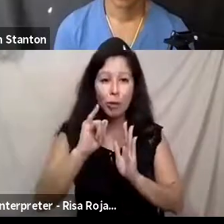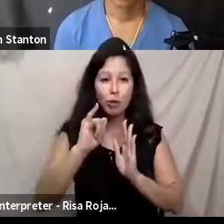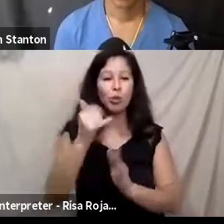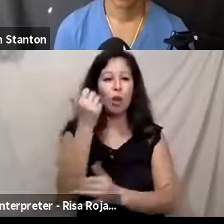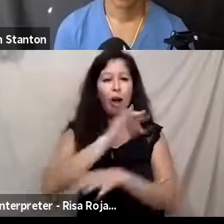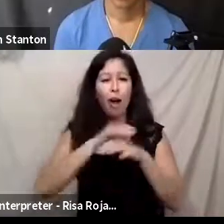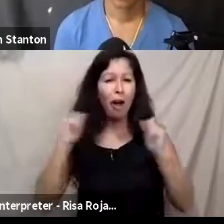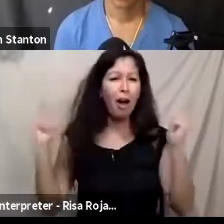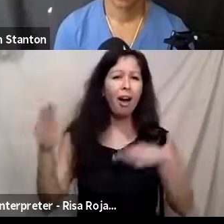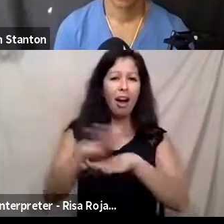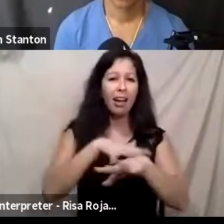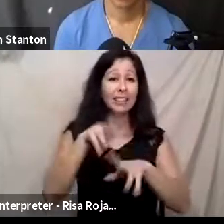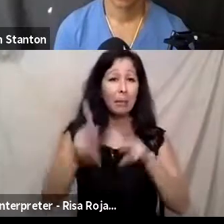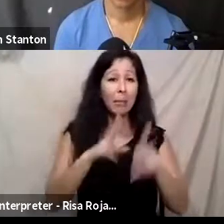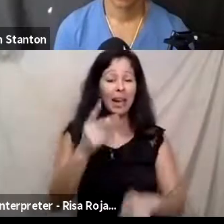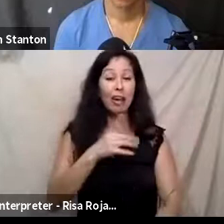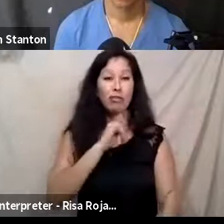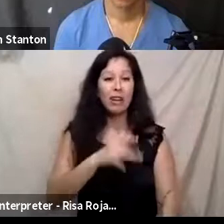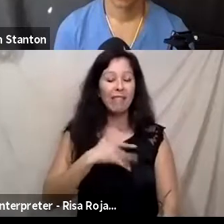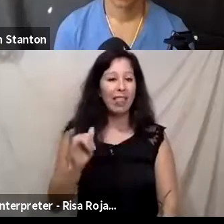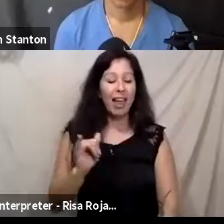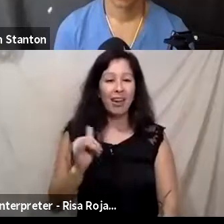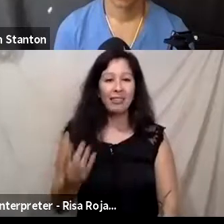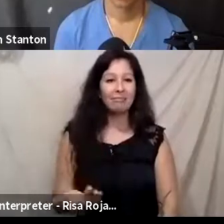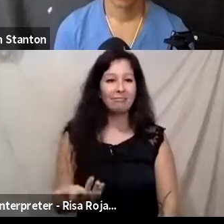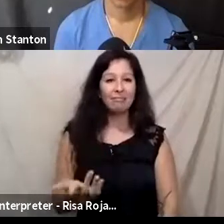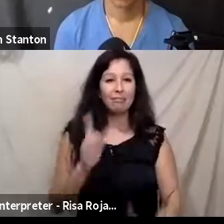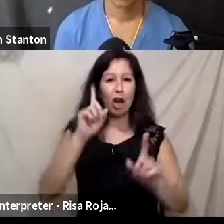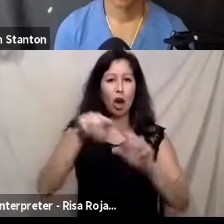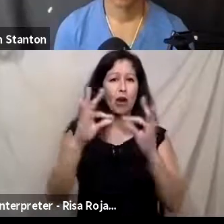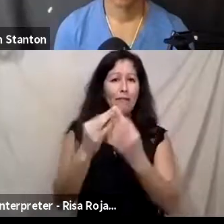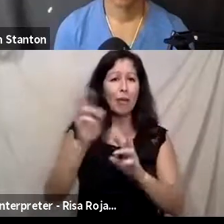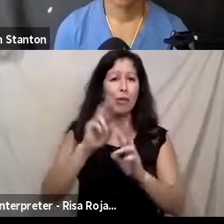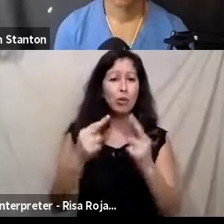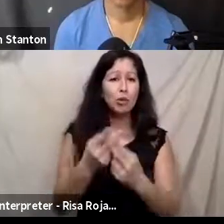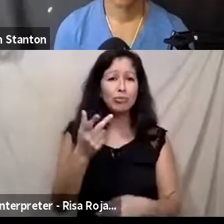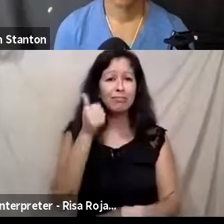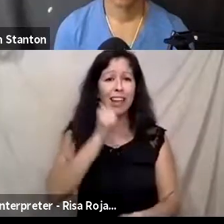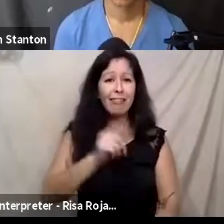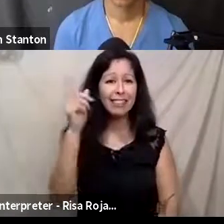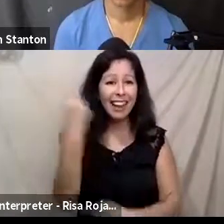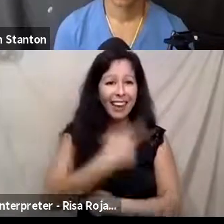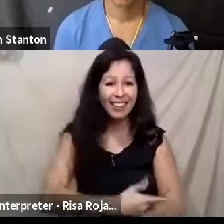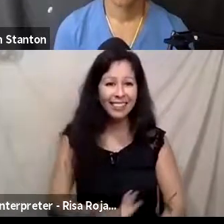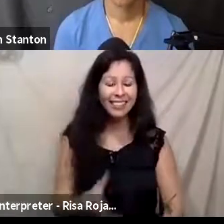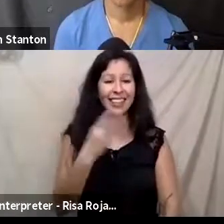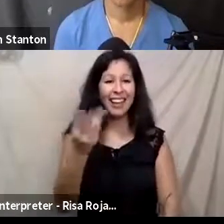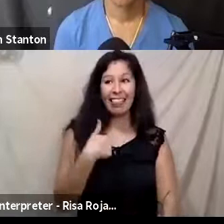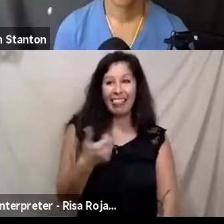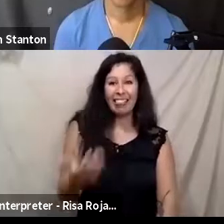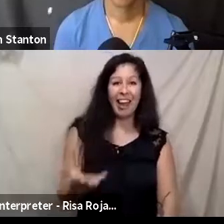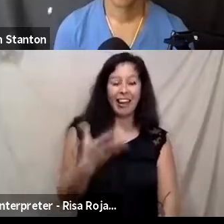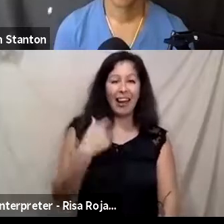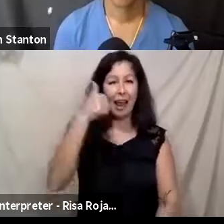all Indigenous people. And it was like going to a family reunion every day. So, and there I was, and